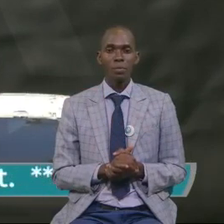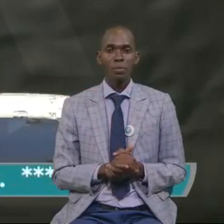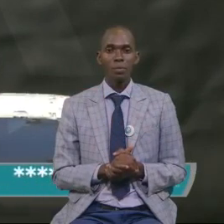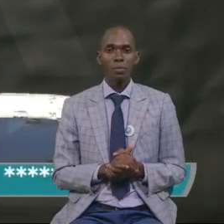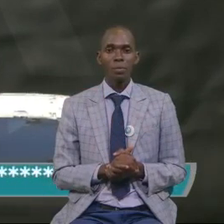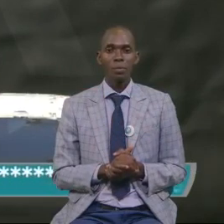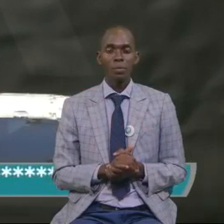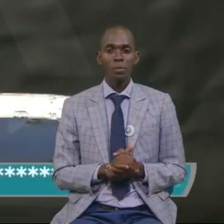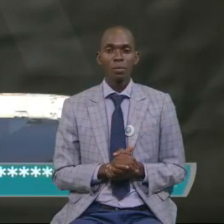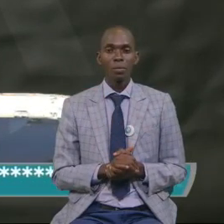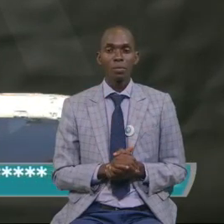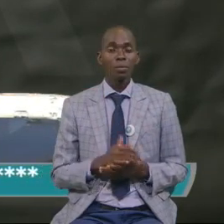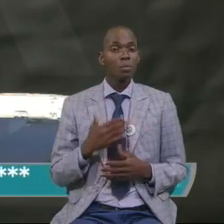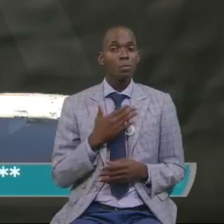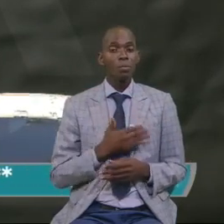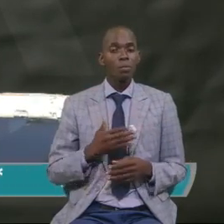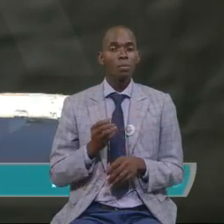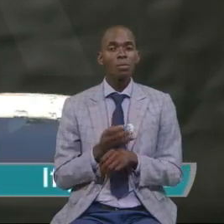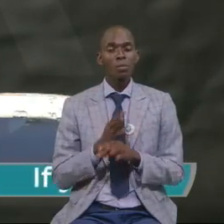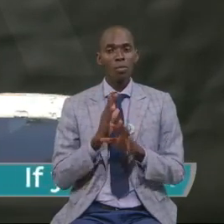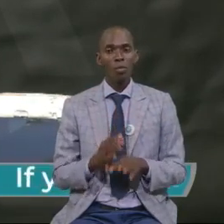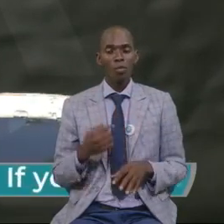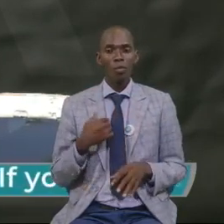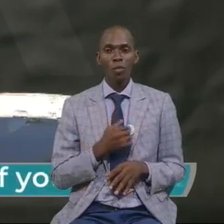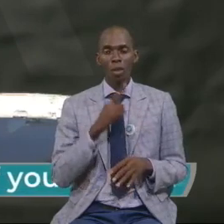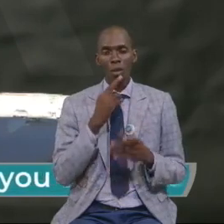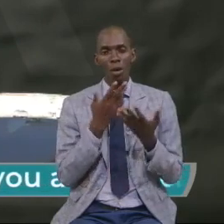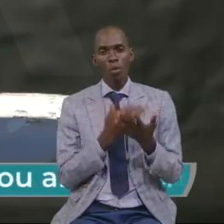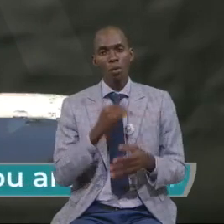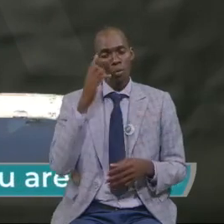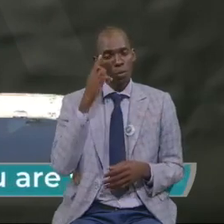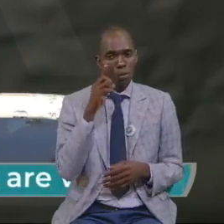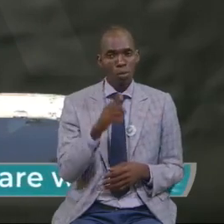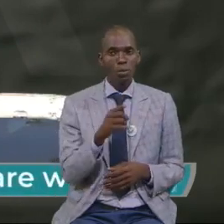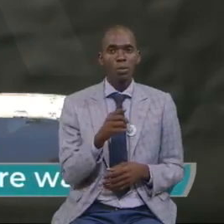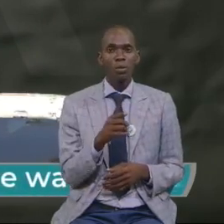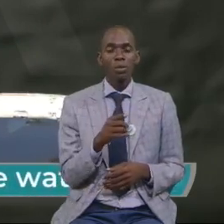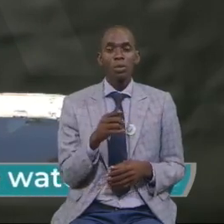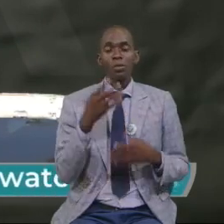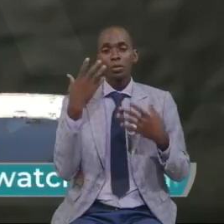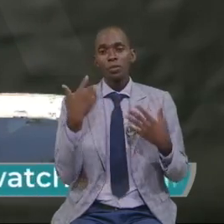Please, our counselors, we are waiting for you. You raise up the flag if you are through.